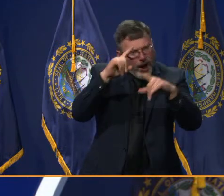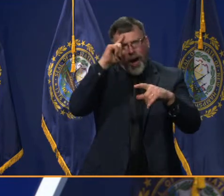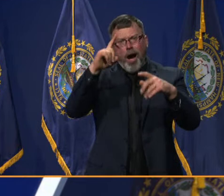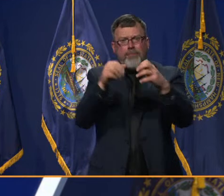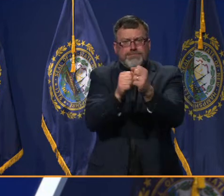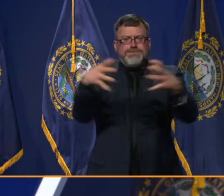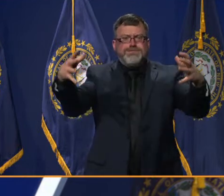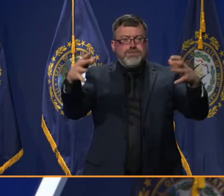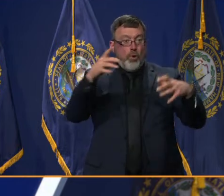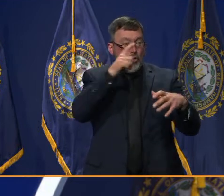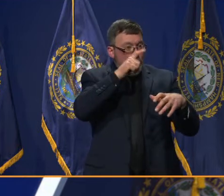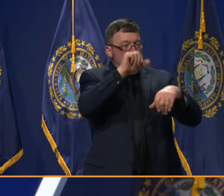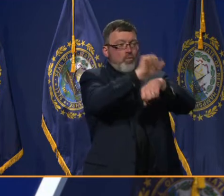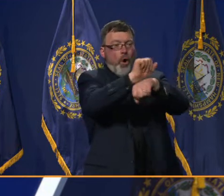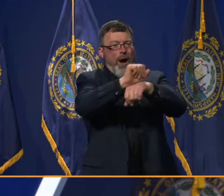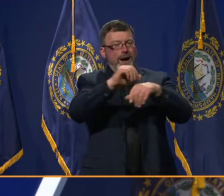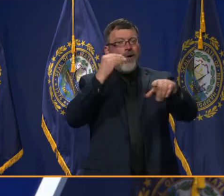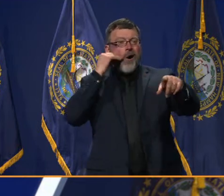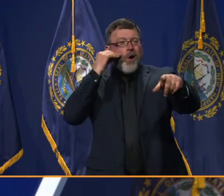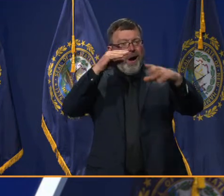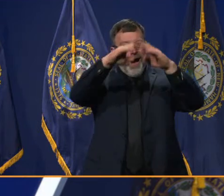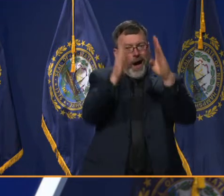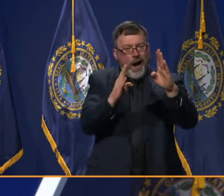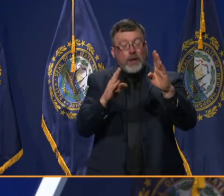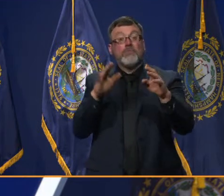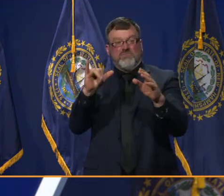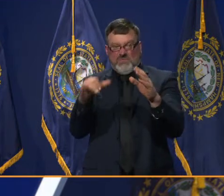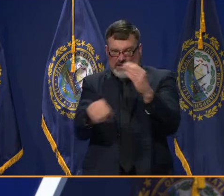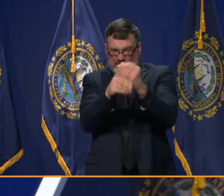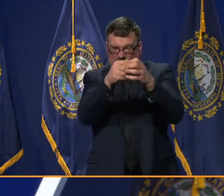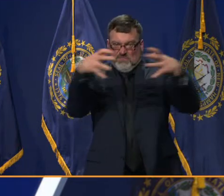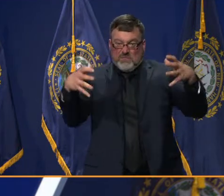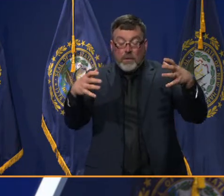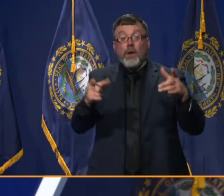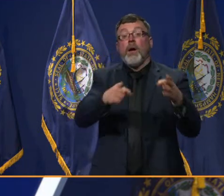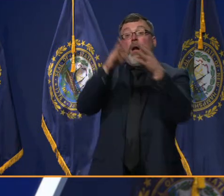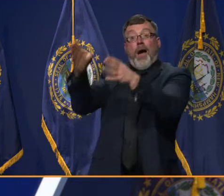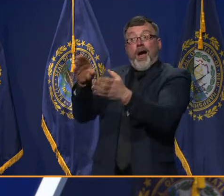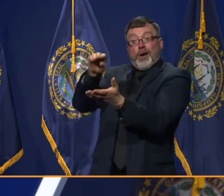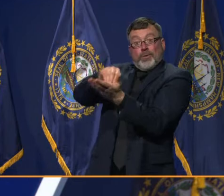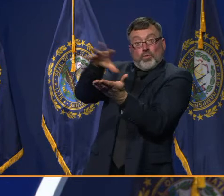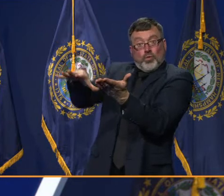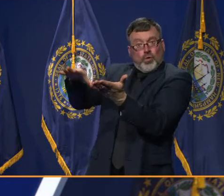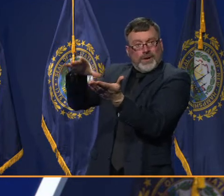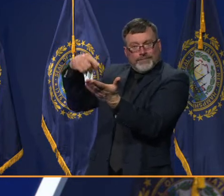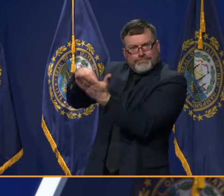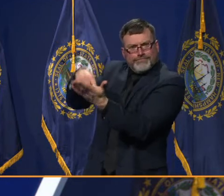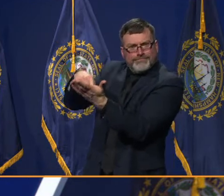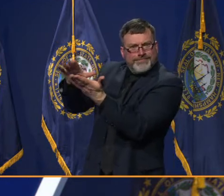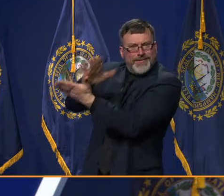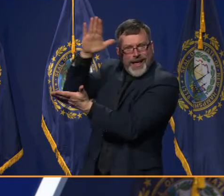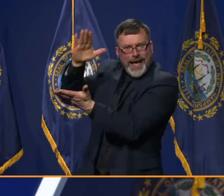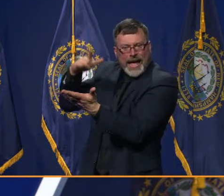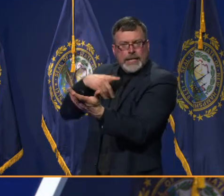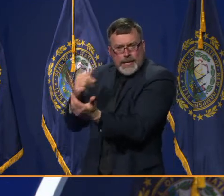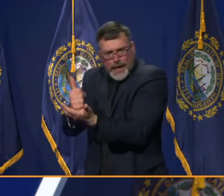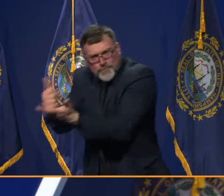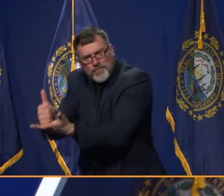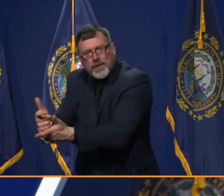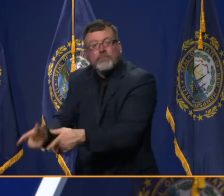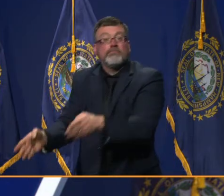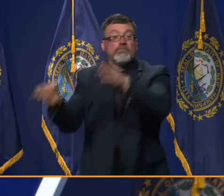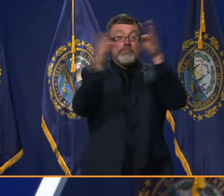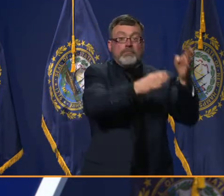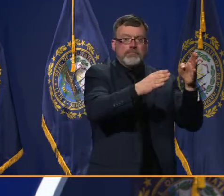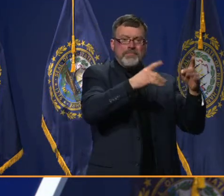state. We have additional student debt assistance that can become a reality for so many. We continue to clear out the waste and create a